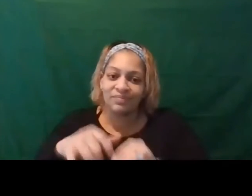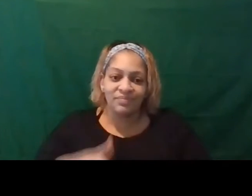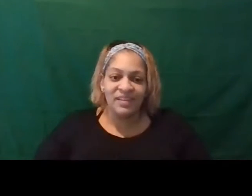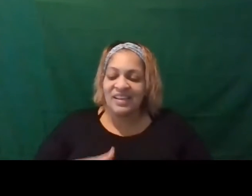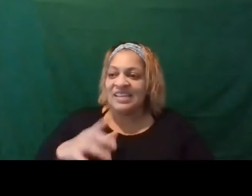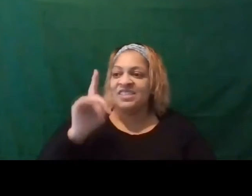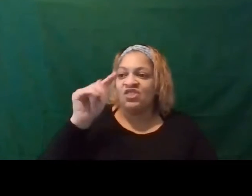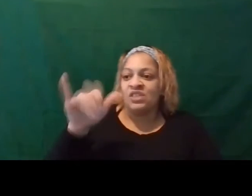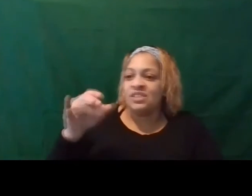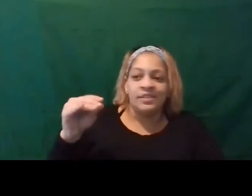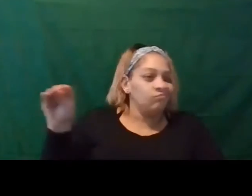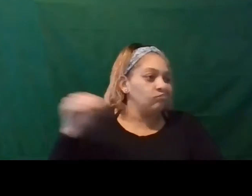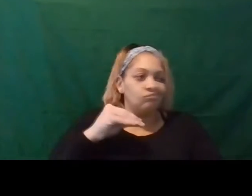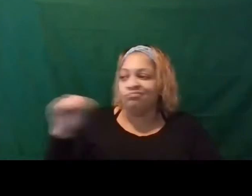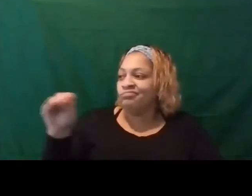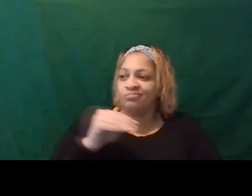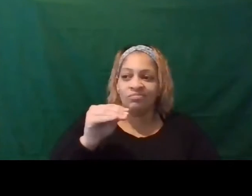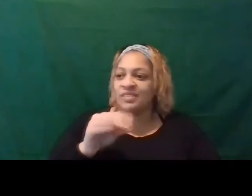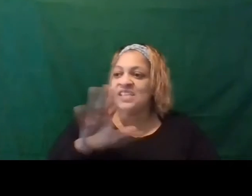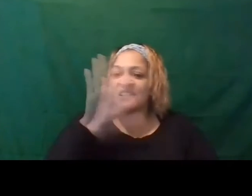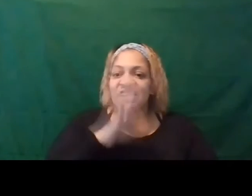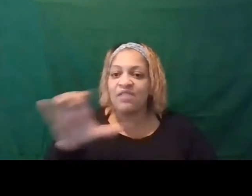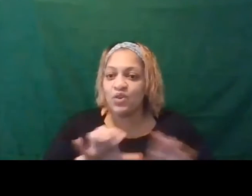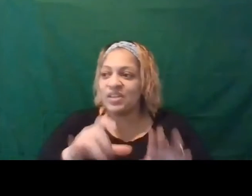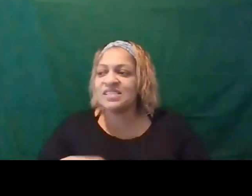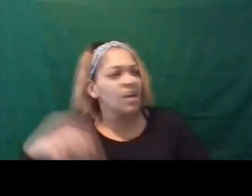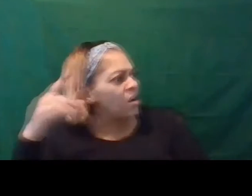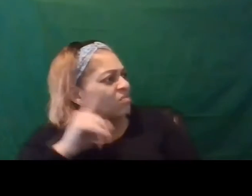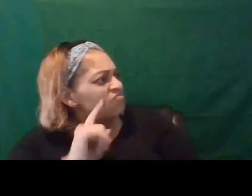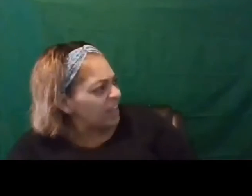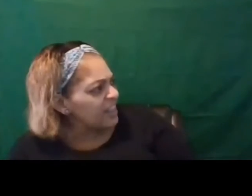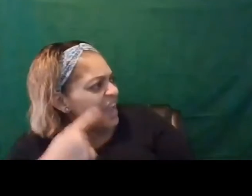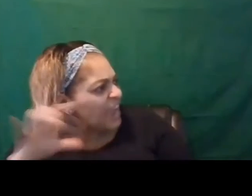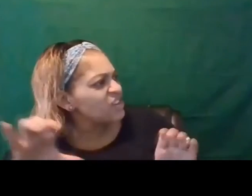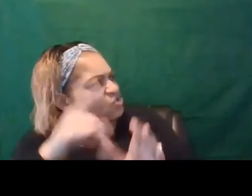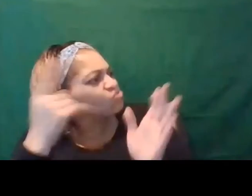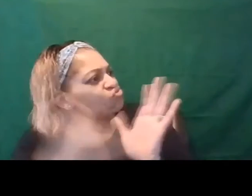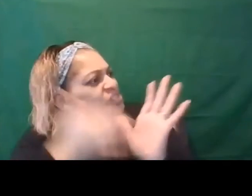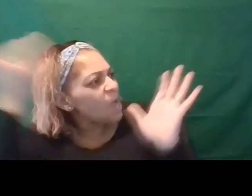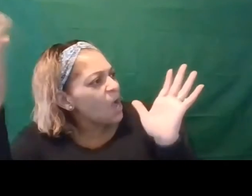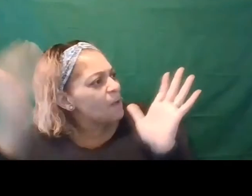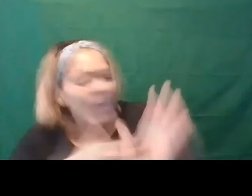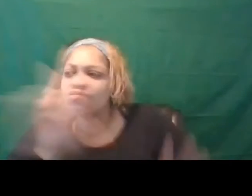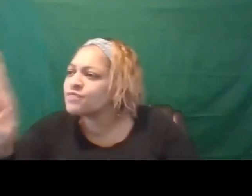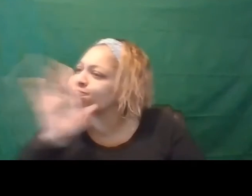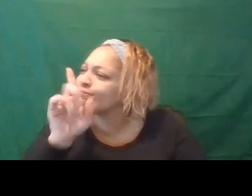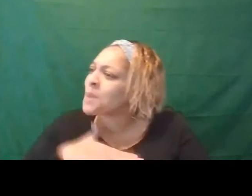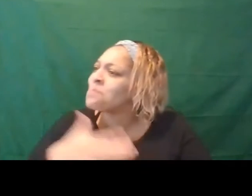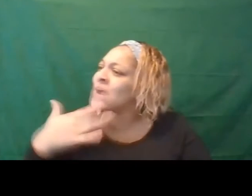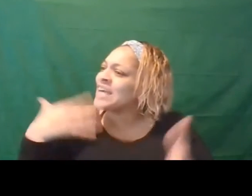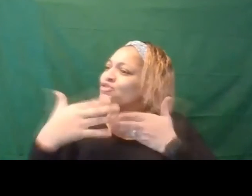them sometimes. And then, hey, my service. No, but seriously, make a list of these things and